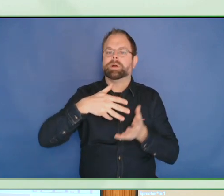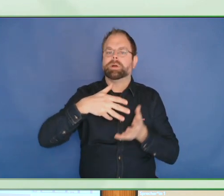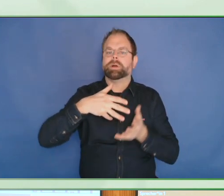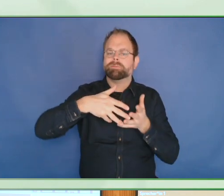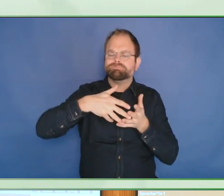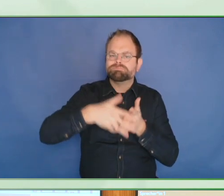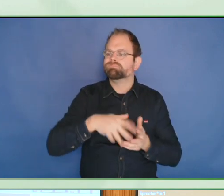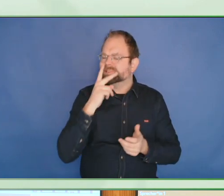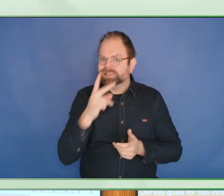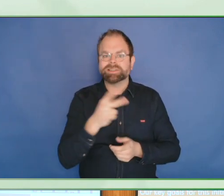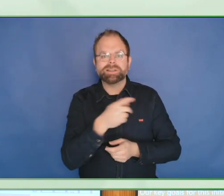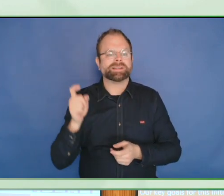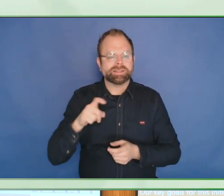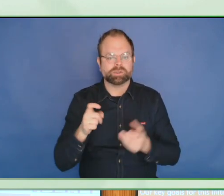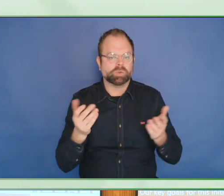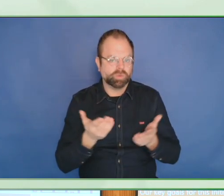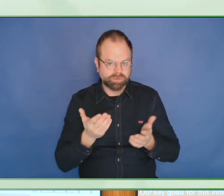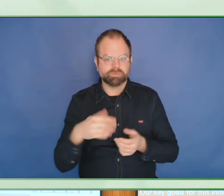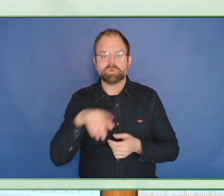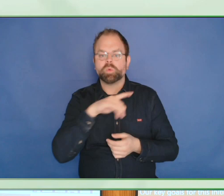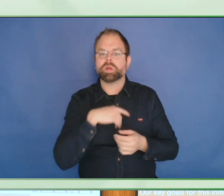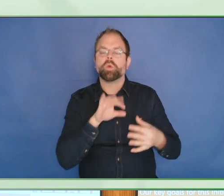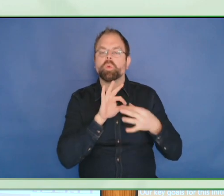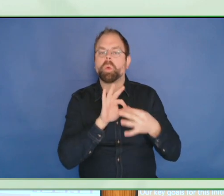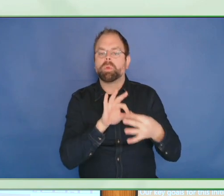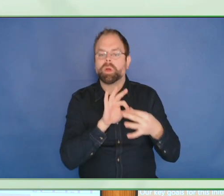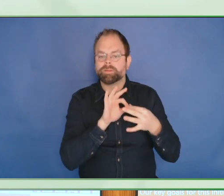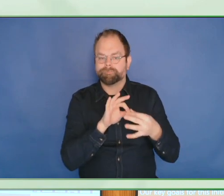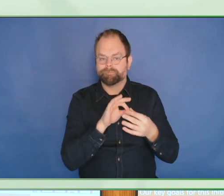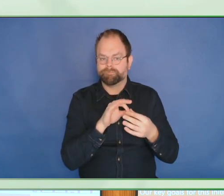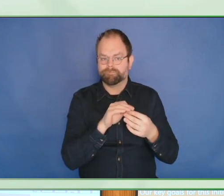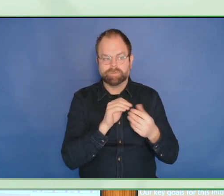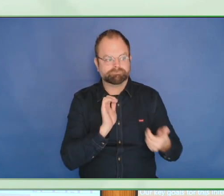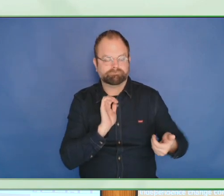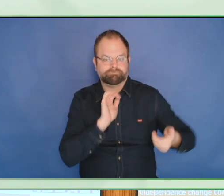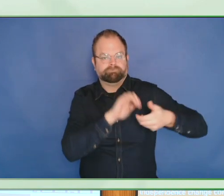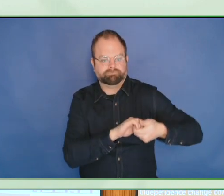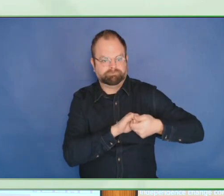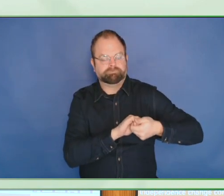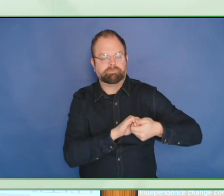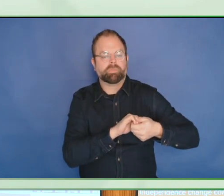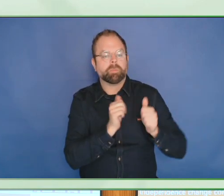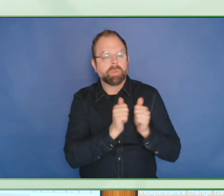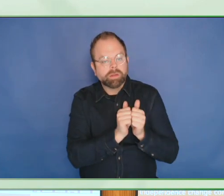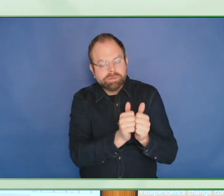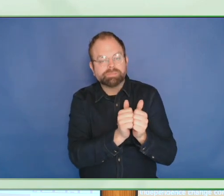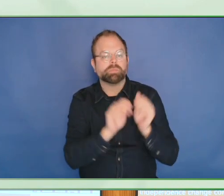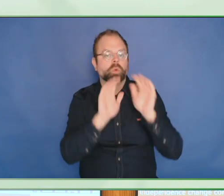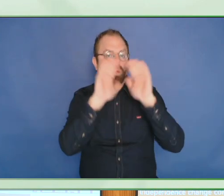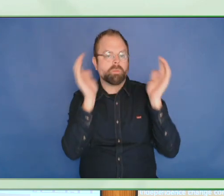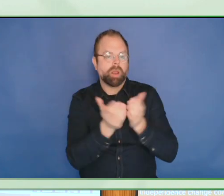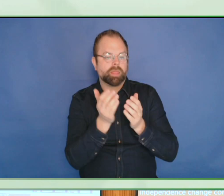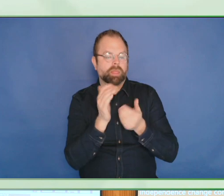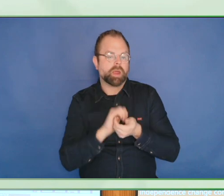with disabilities, and of course, create a more inclusive and diverse entrepreneurship system. And the core belief of